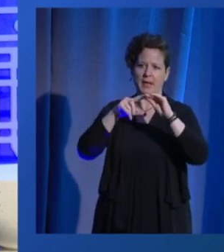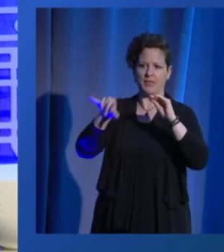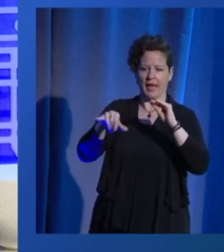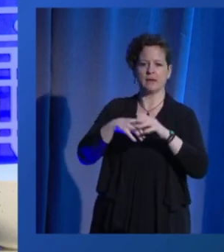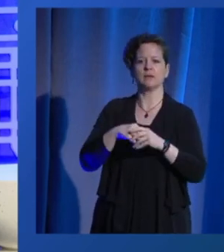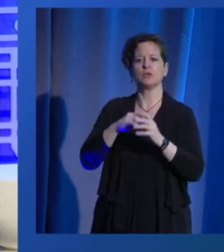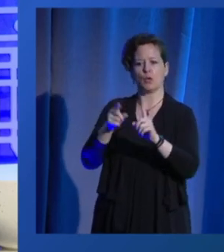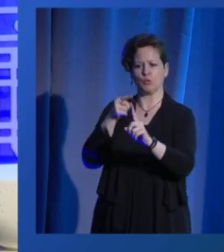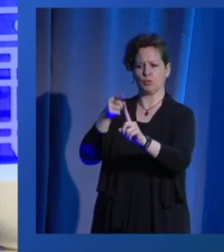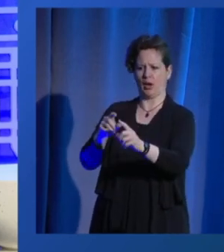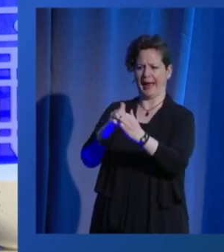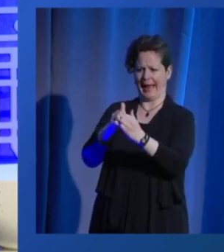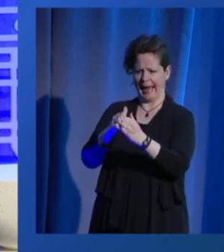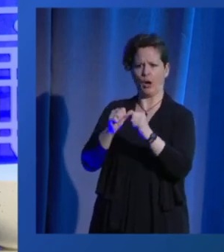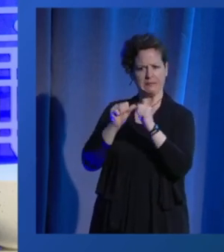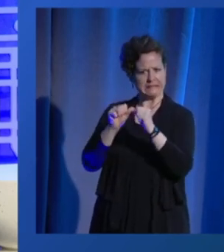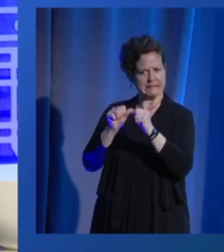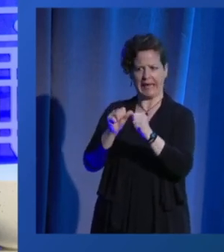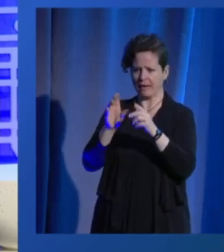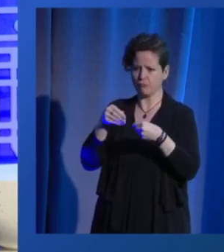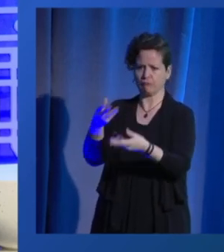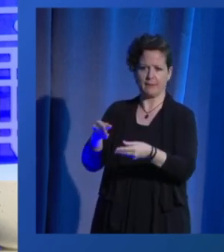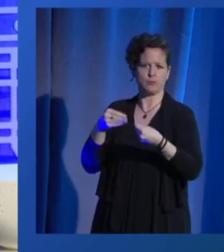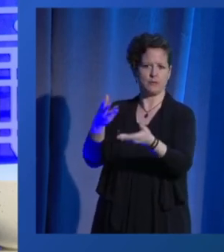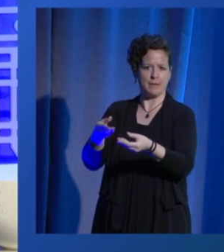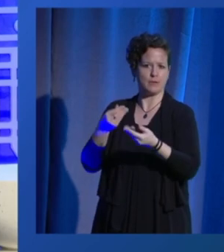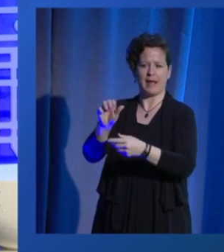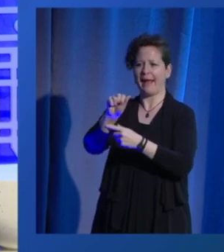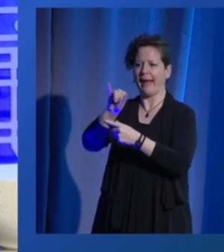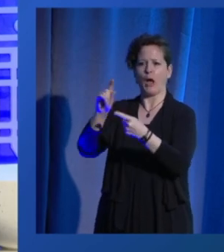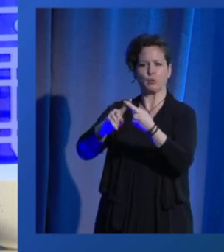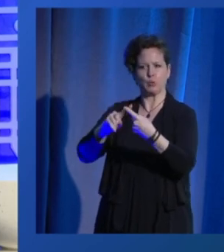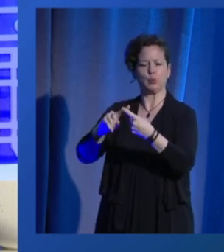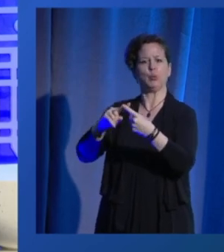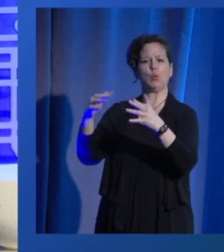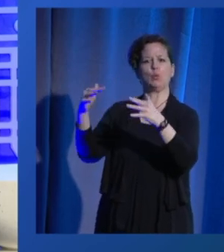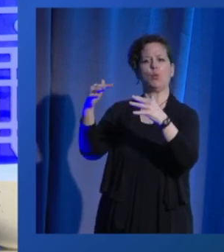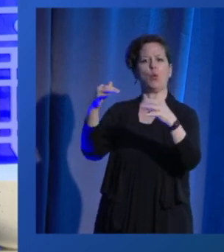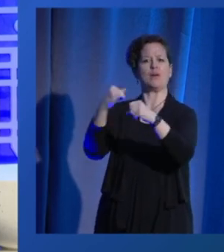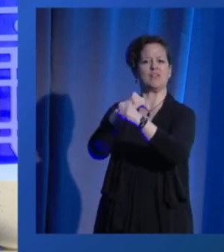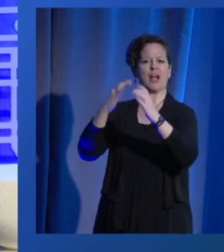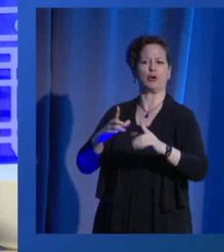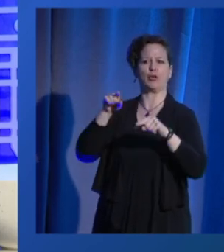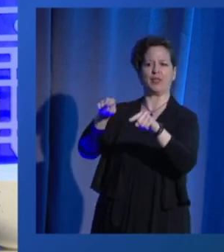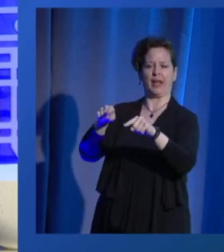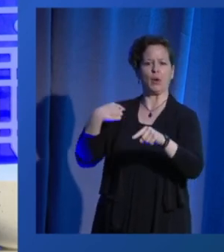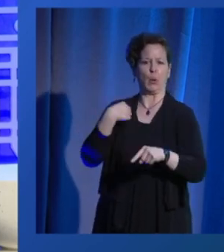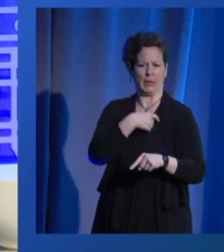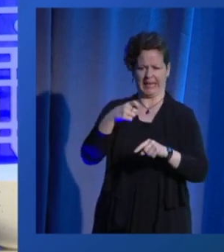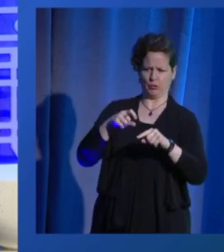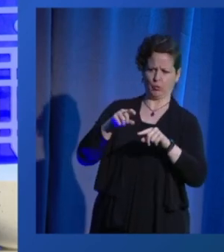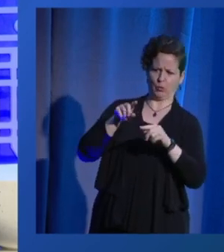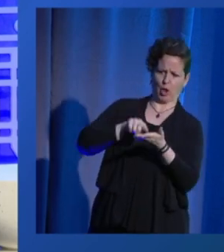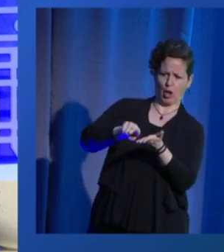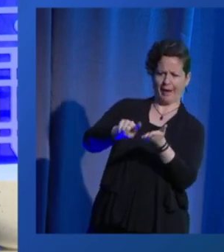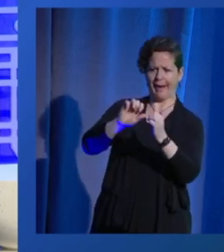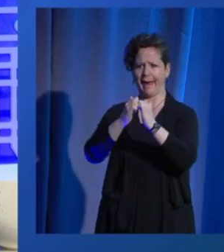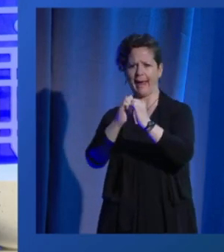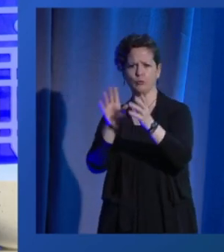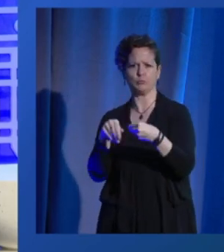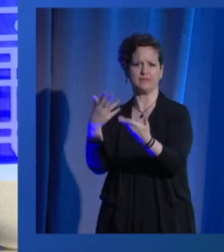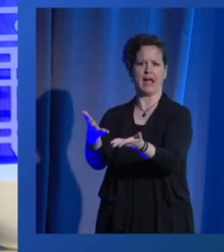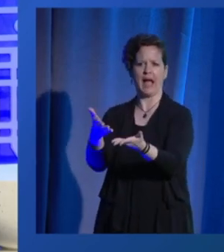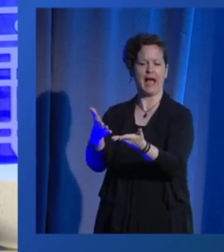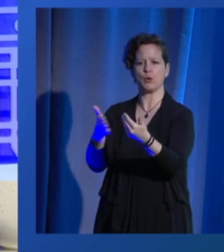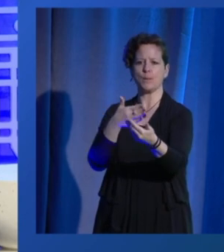that sustained delivery of AI to the warf fighter we're going to have to look at ways to be able to ensure that that capability is being delivered